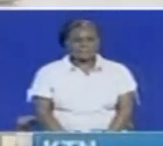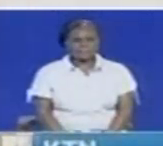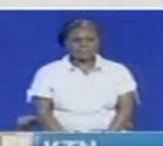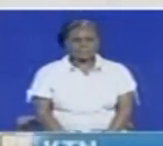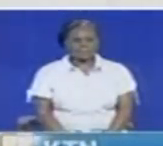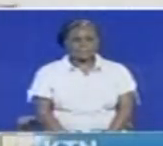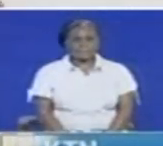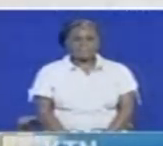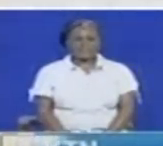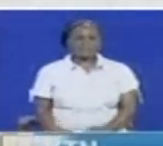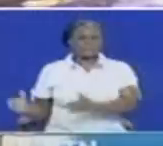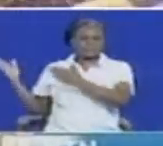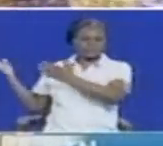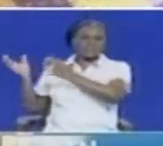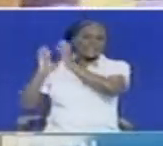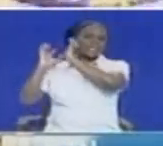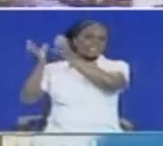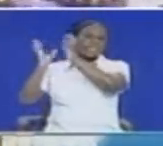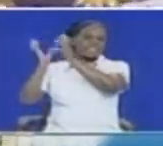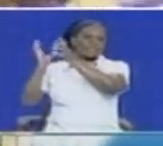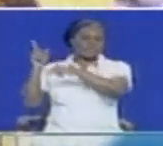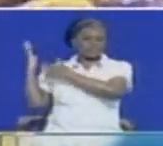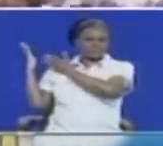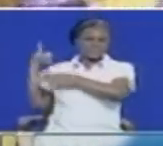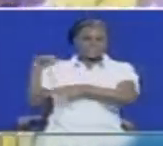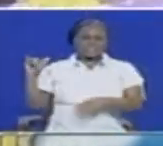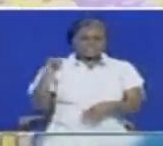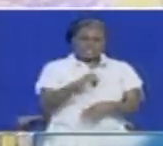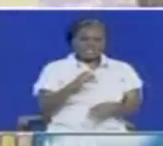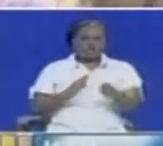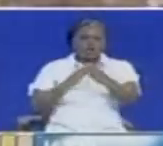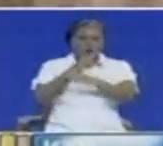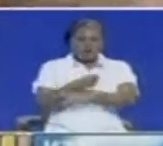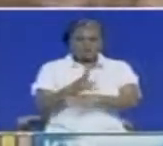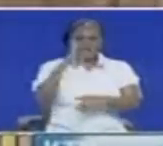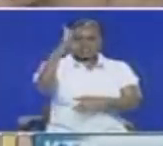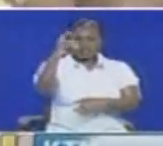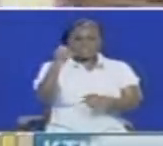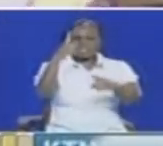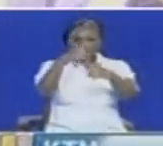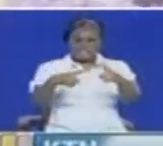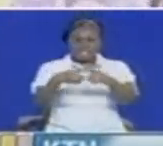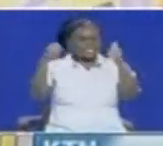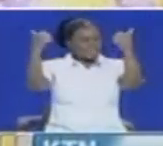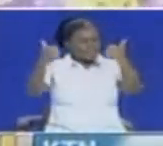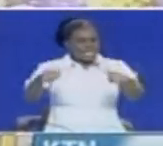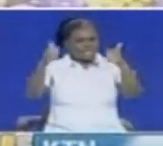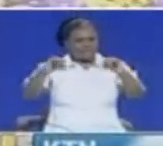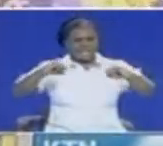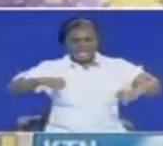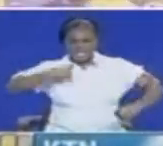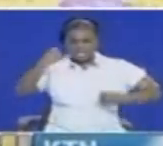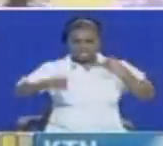Yard in Kanagoni area of Kilifi. She says she has lived here for over two decades but has never enjoyed peace of mind